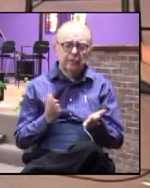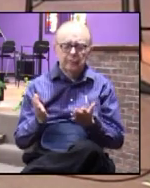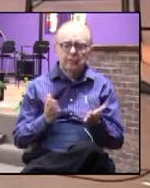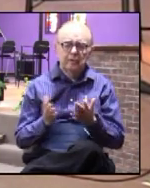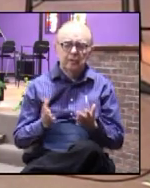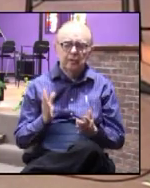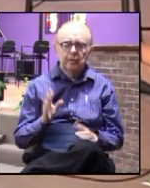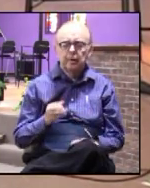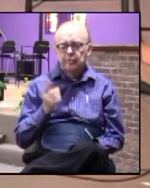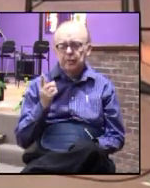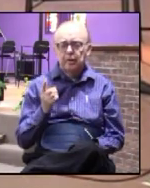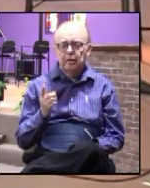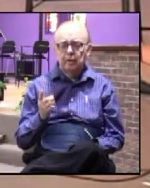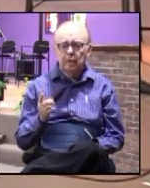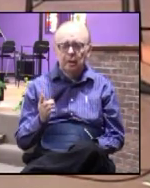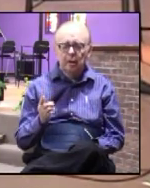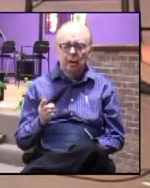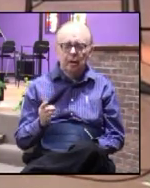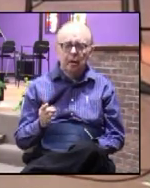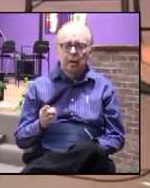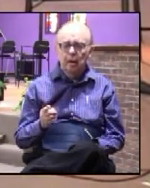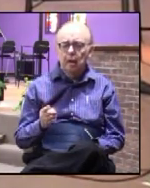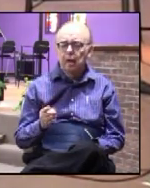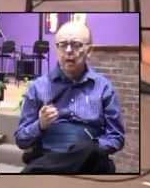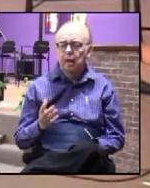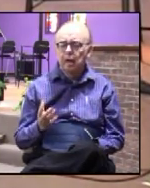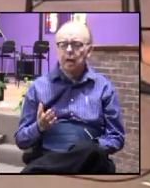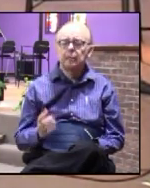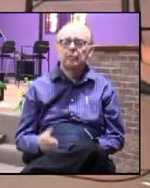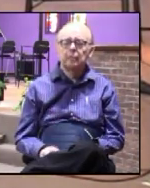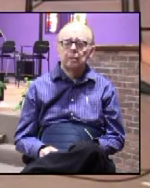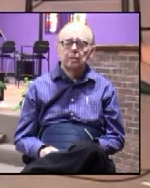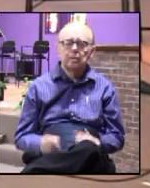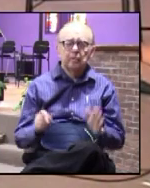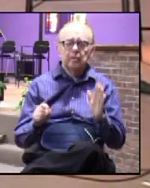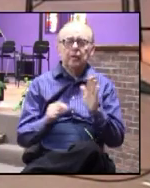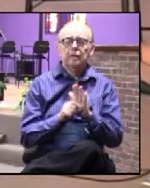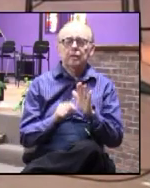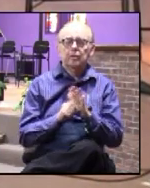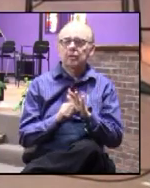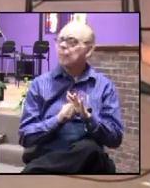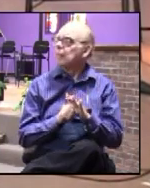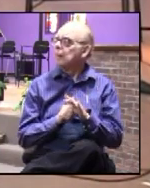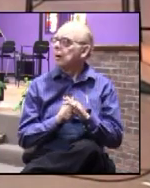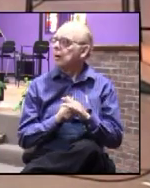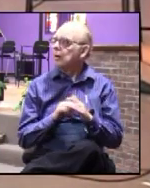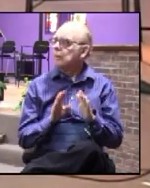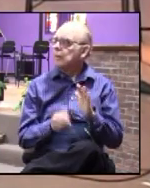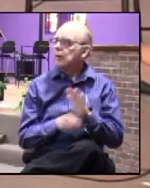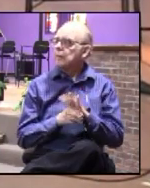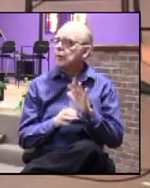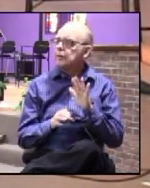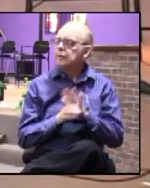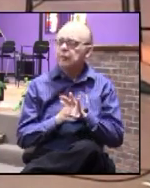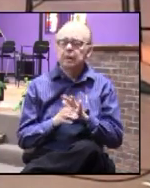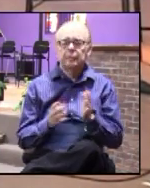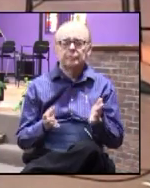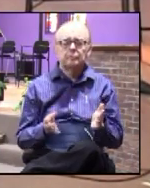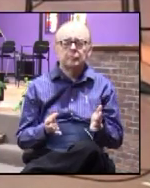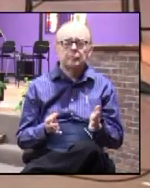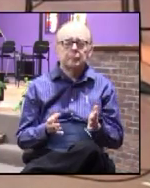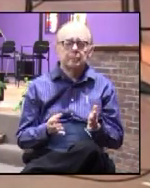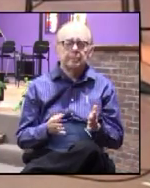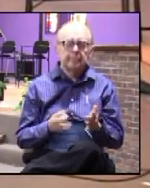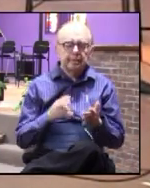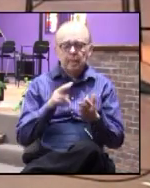kind of understand as we put the scripture back up on the screen, if you would. And you